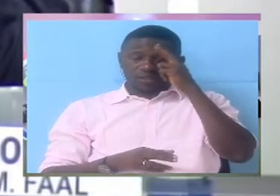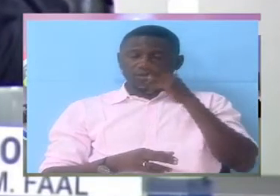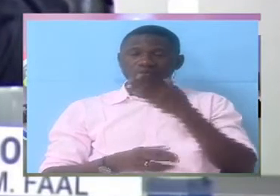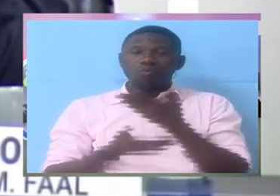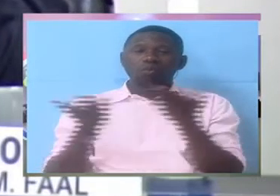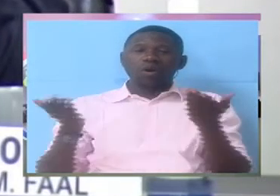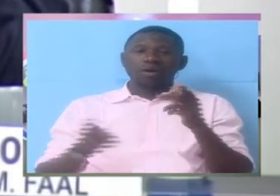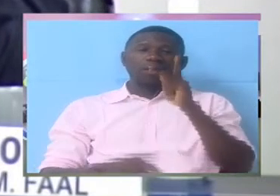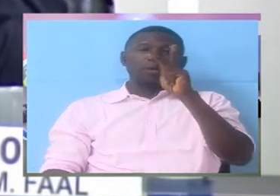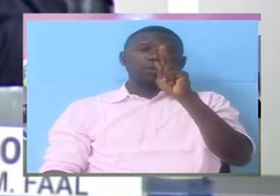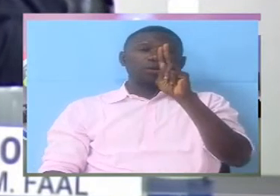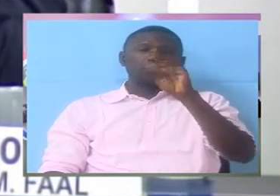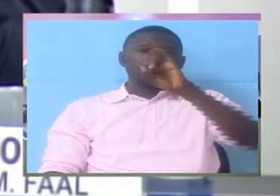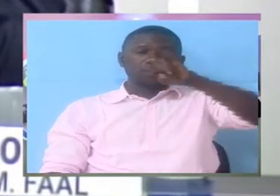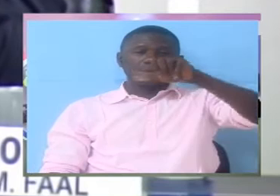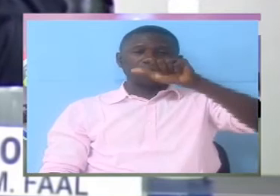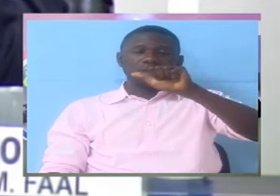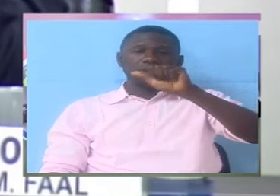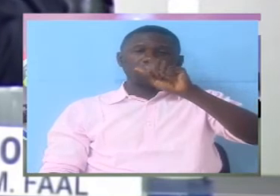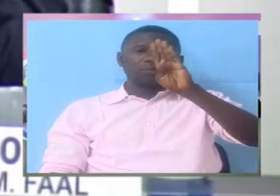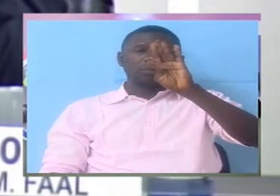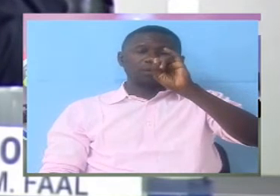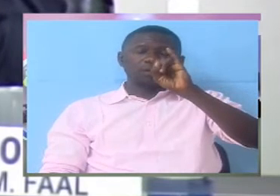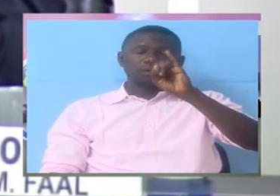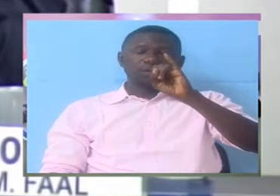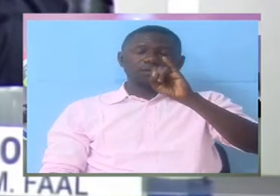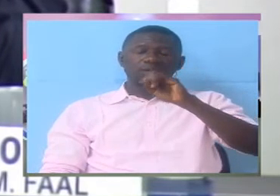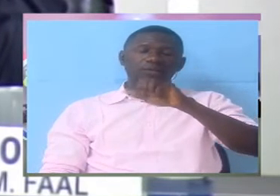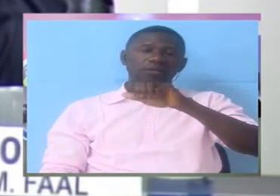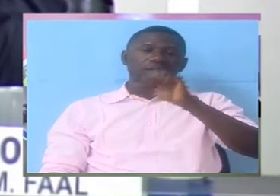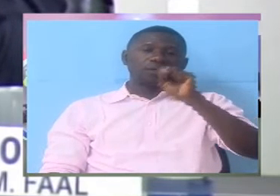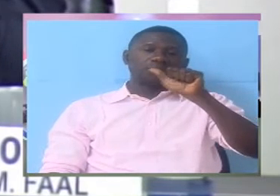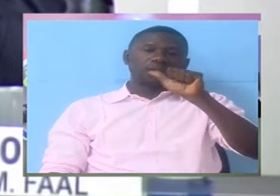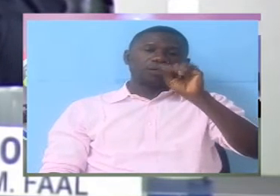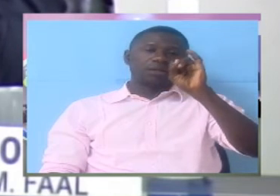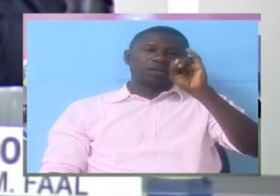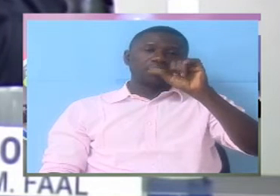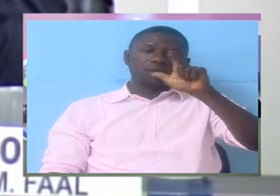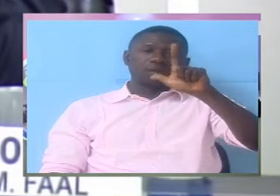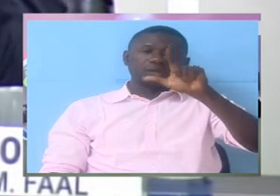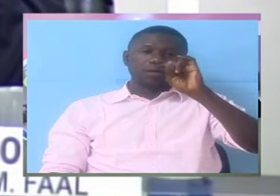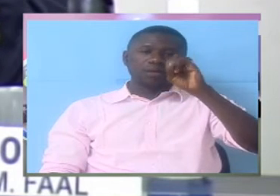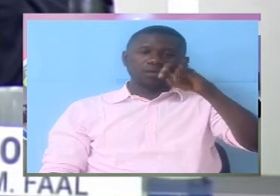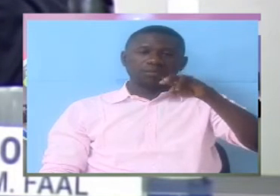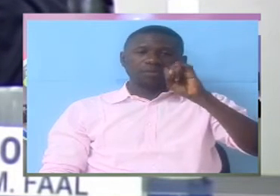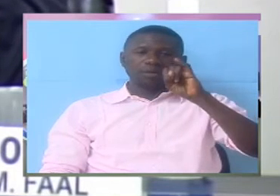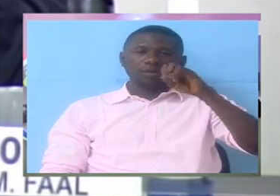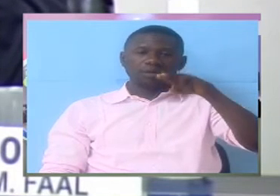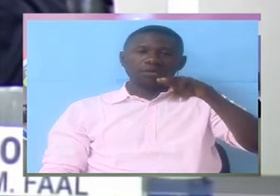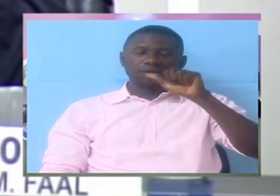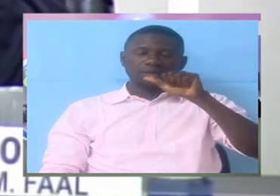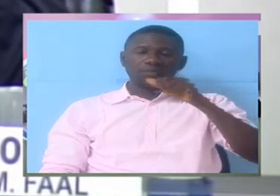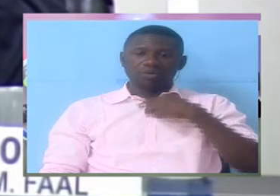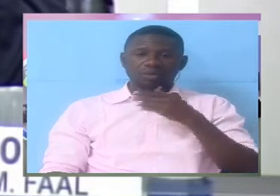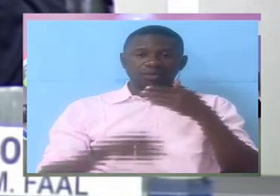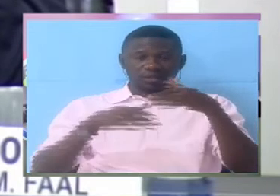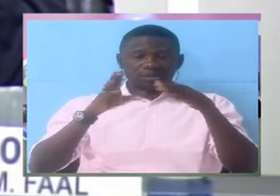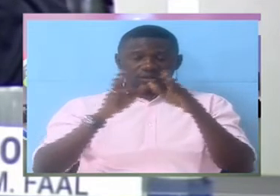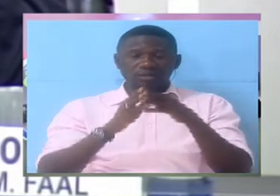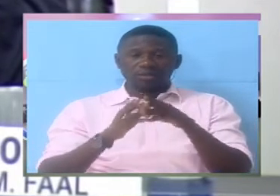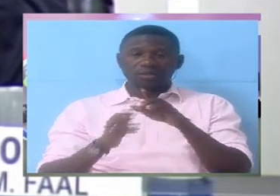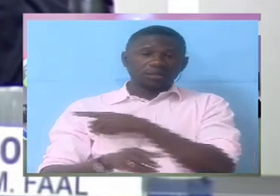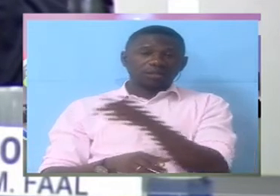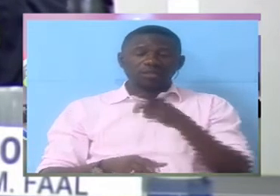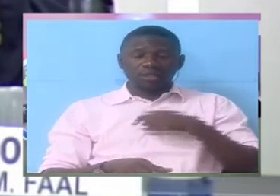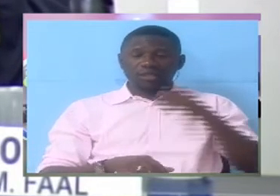Kujabi and Salmina were dismissed. The person said they tortured me and